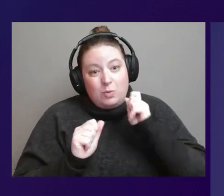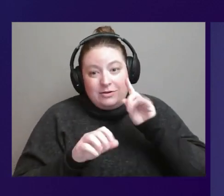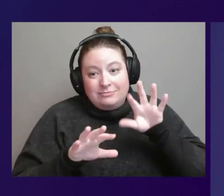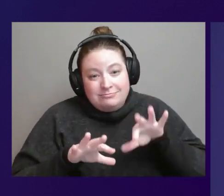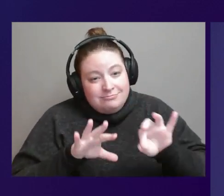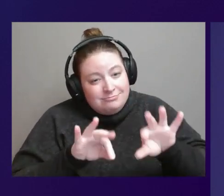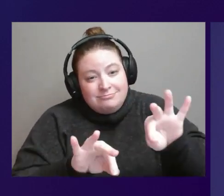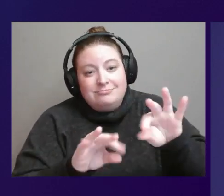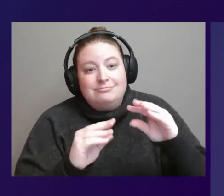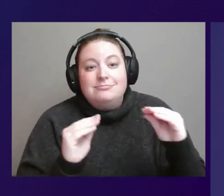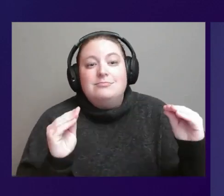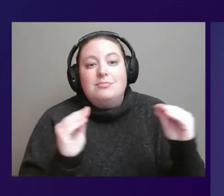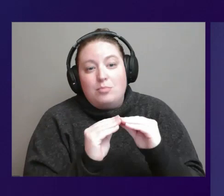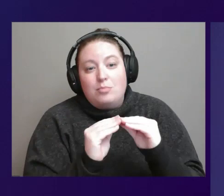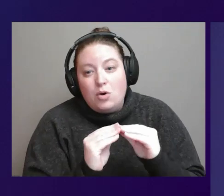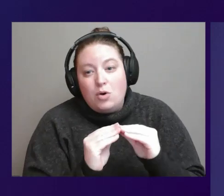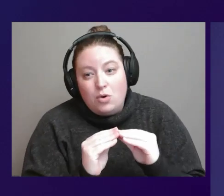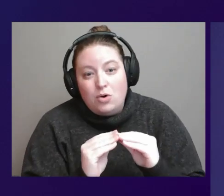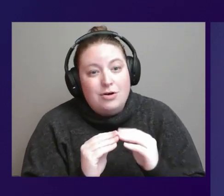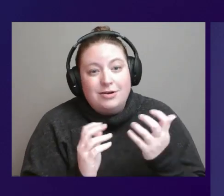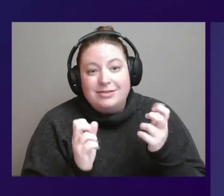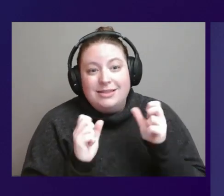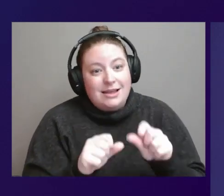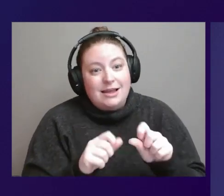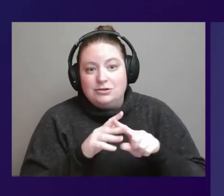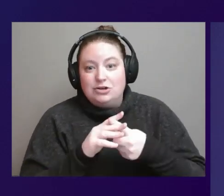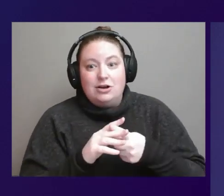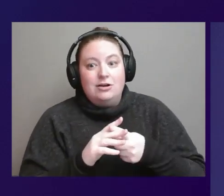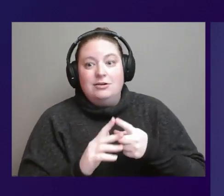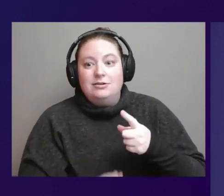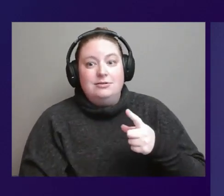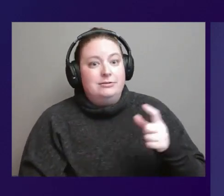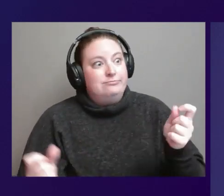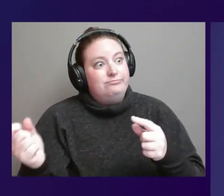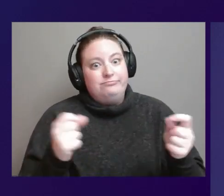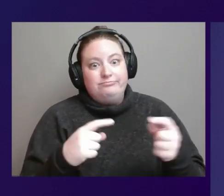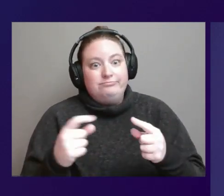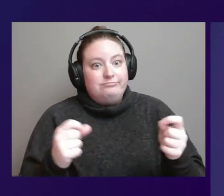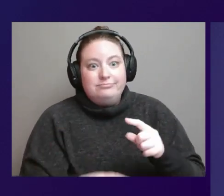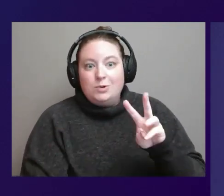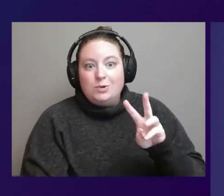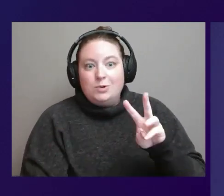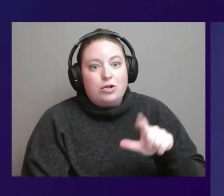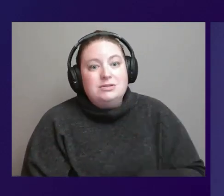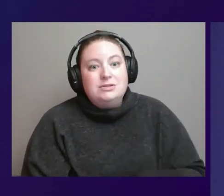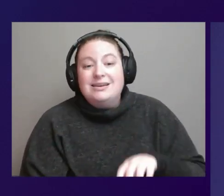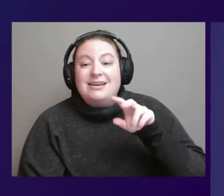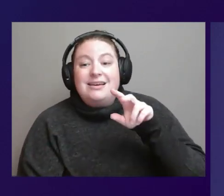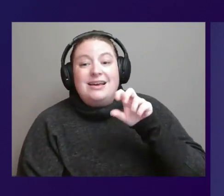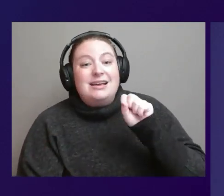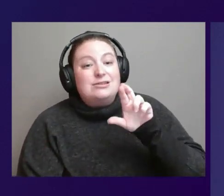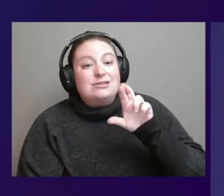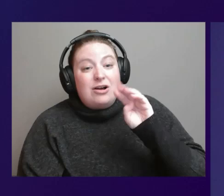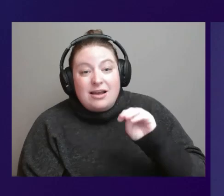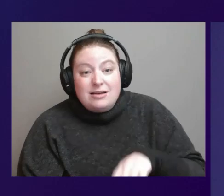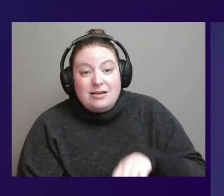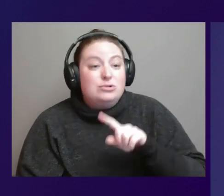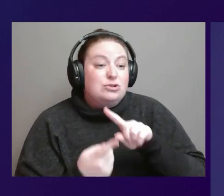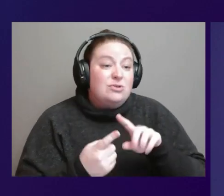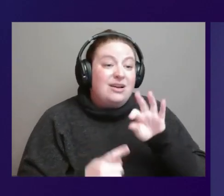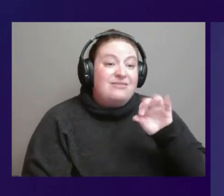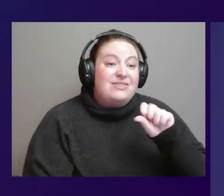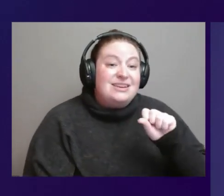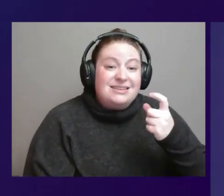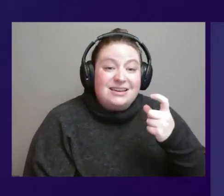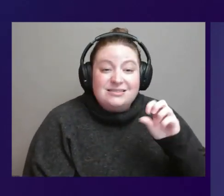more, that they can just start vMotioning workloads back and forth. SRM integrations with SnapMirror up to FSX ONTAP with